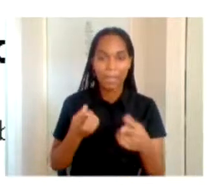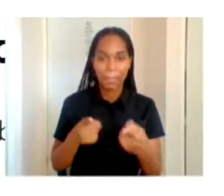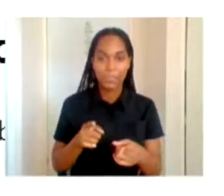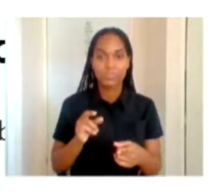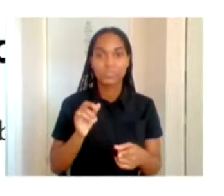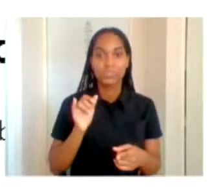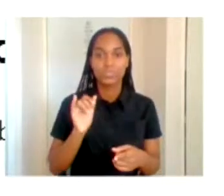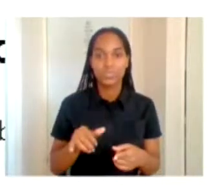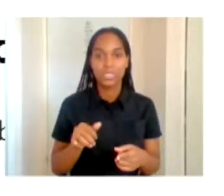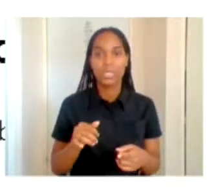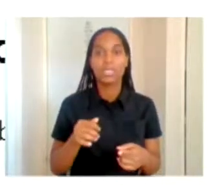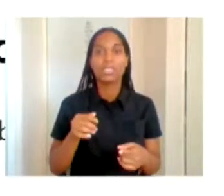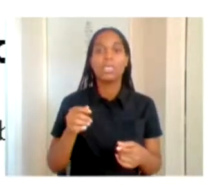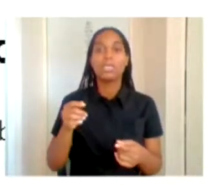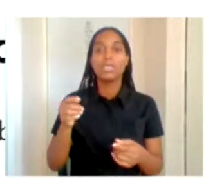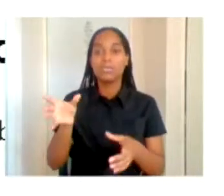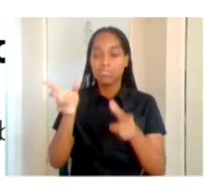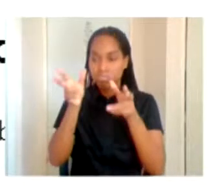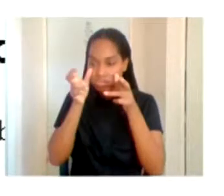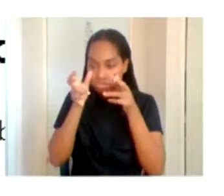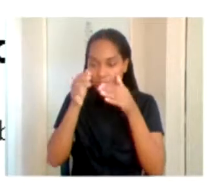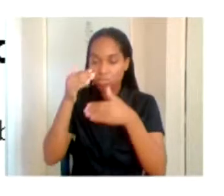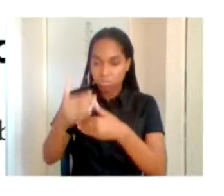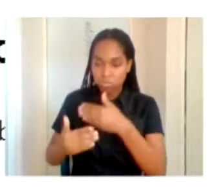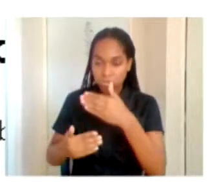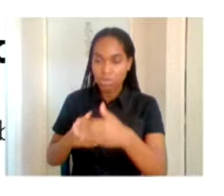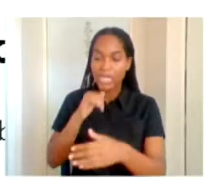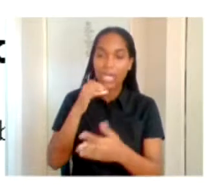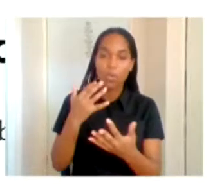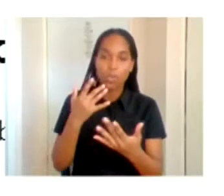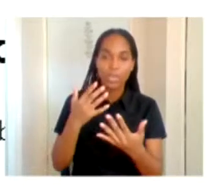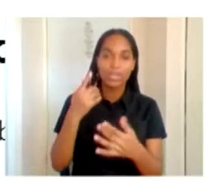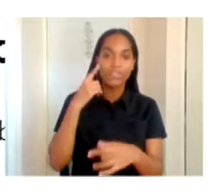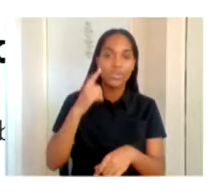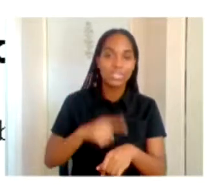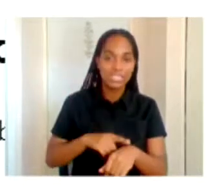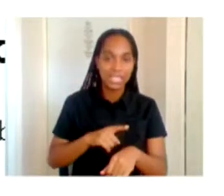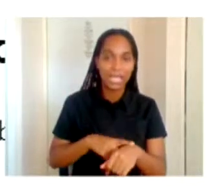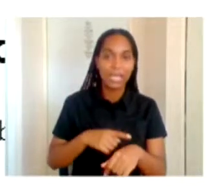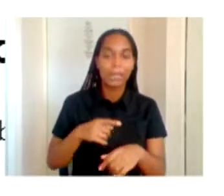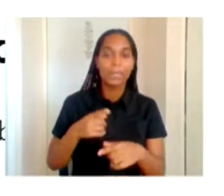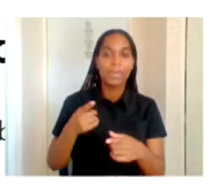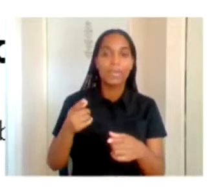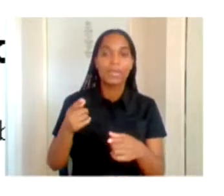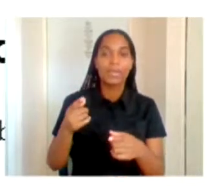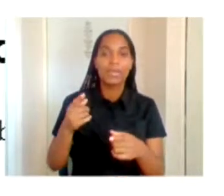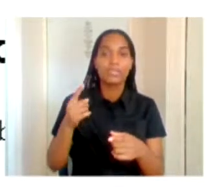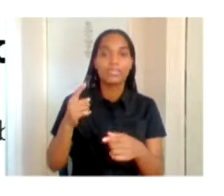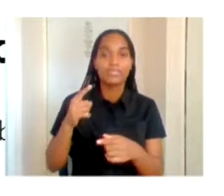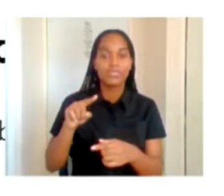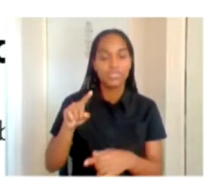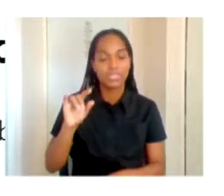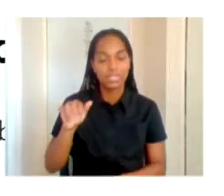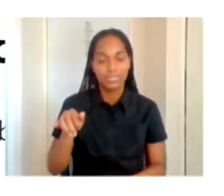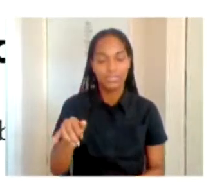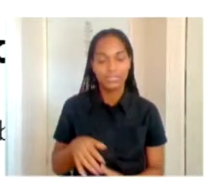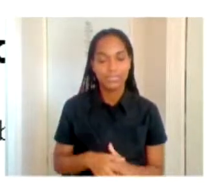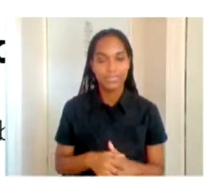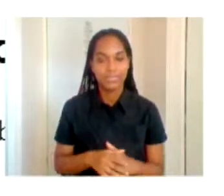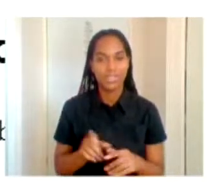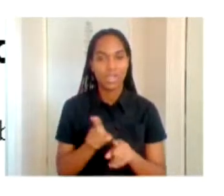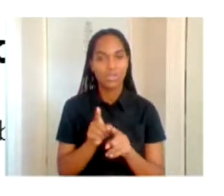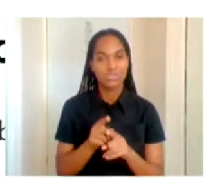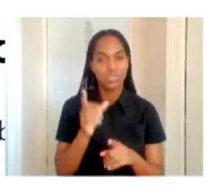it continuously without waiting for a lot of time for getting down the kind of object. And also it's assumes a